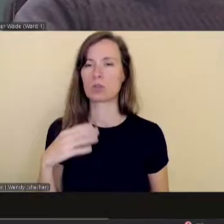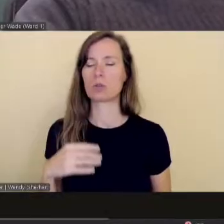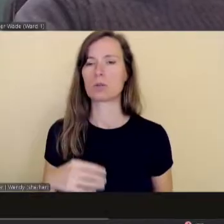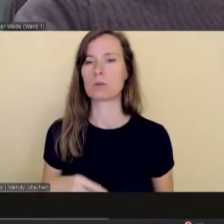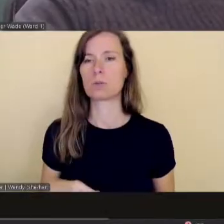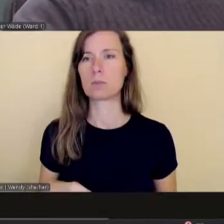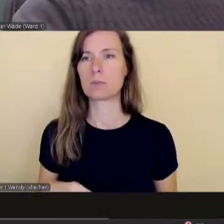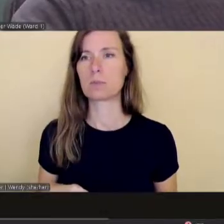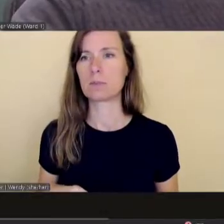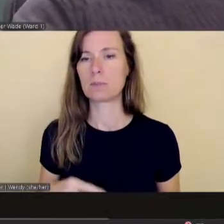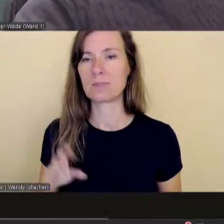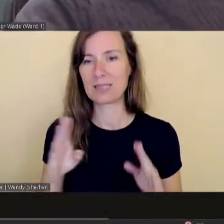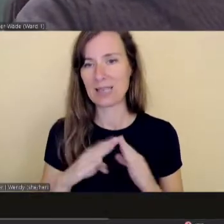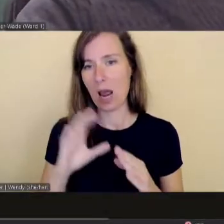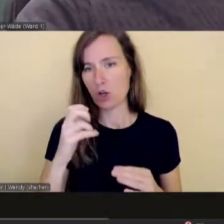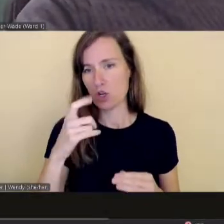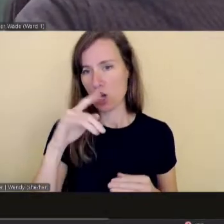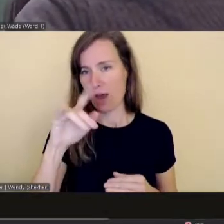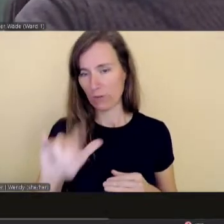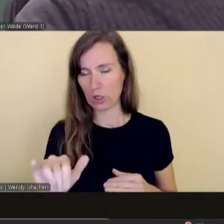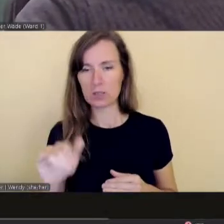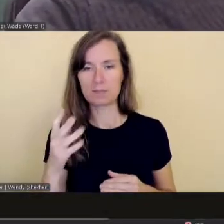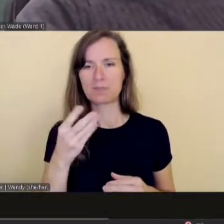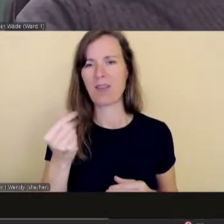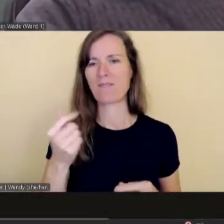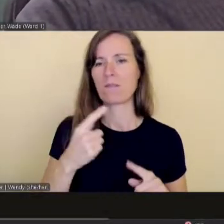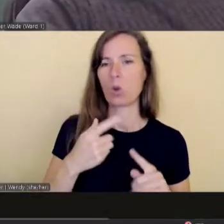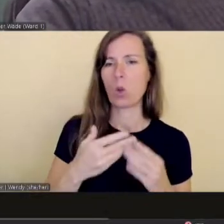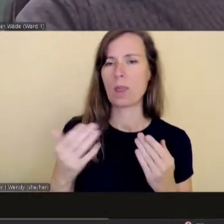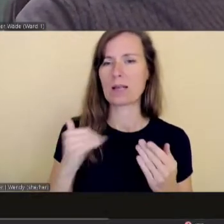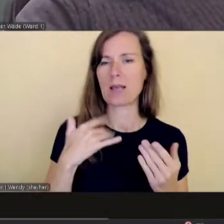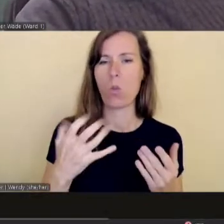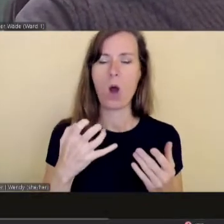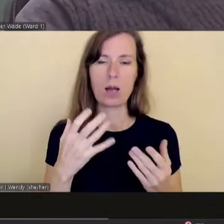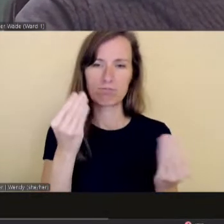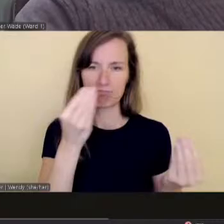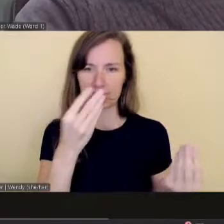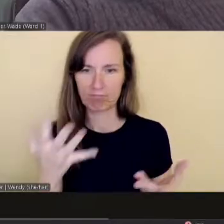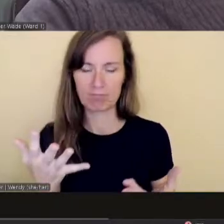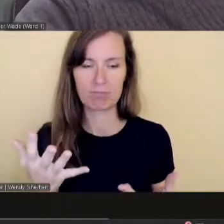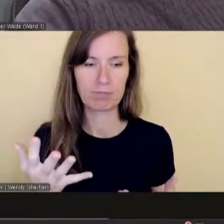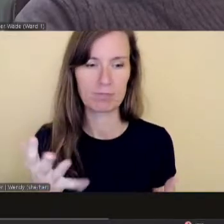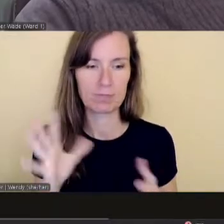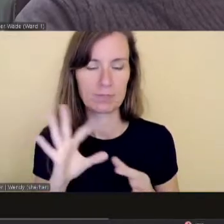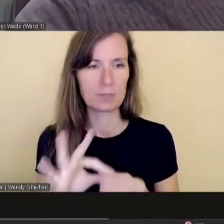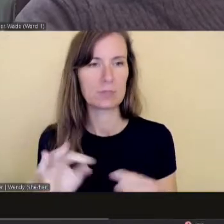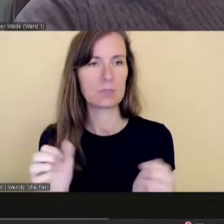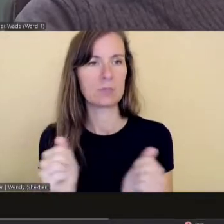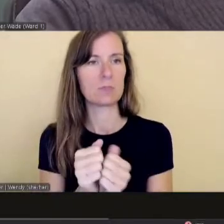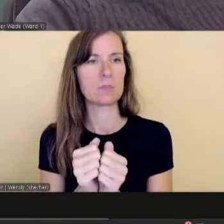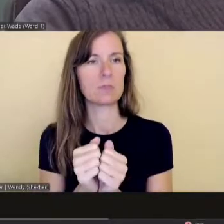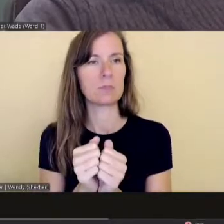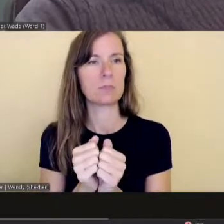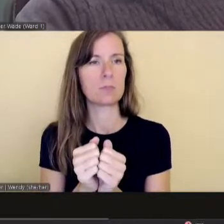And the town of Cheverly, just a few things I wanted to give an update on as it relates to the